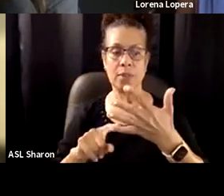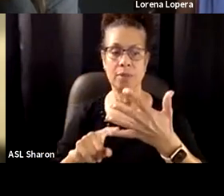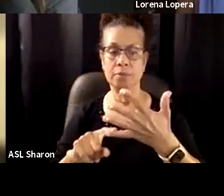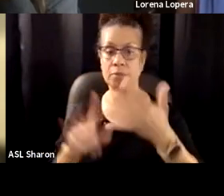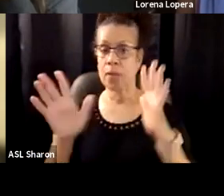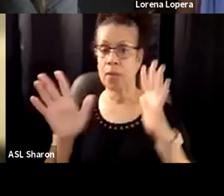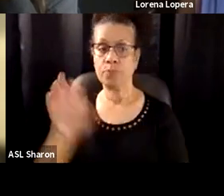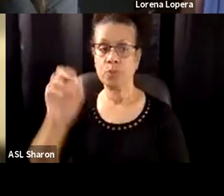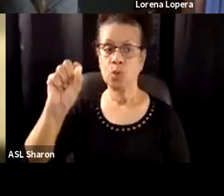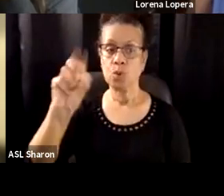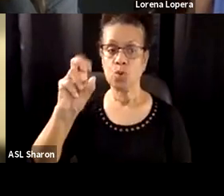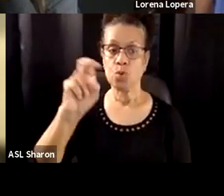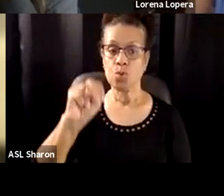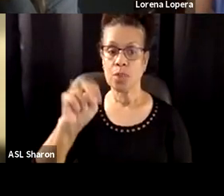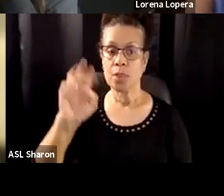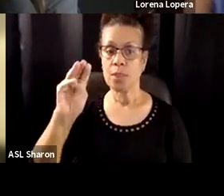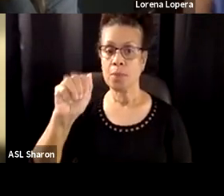susan mays rusty